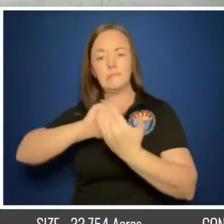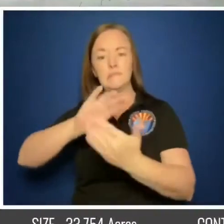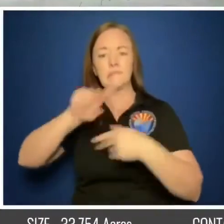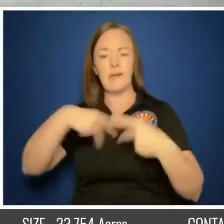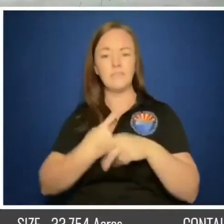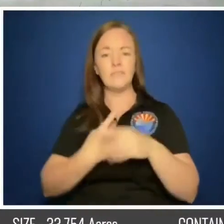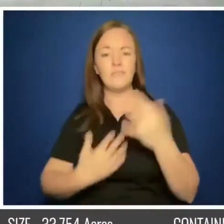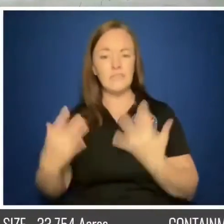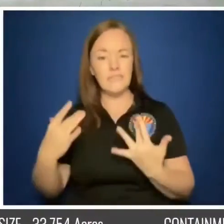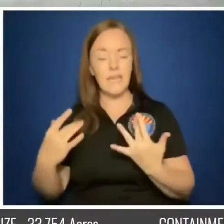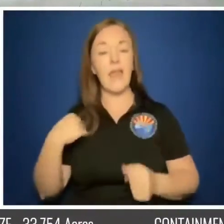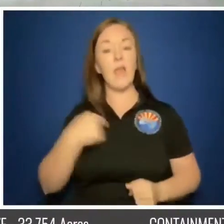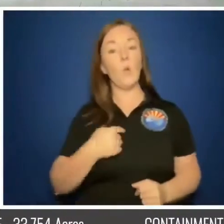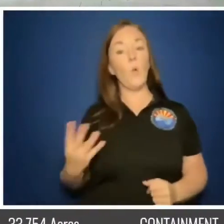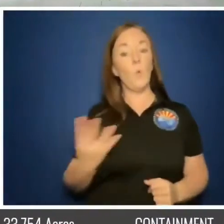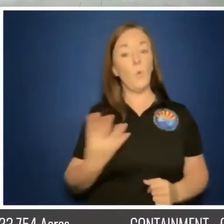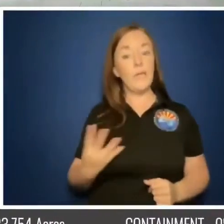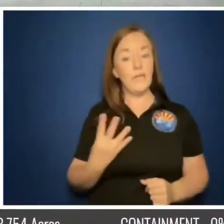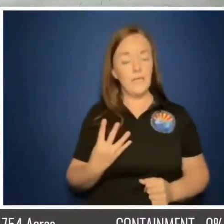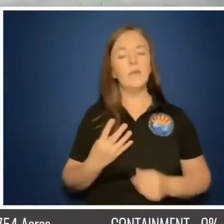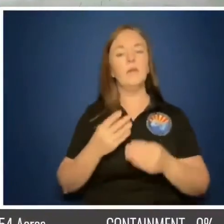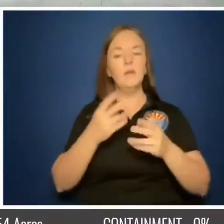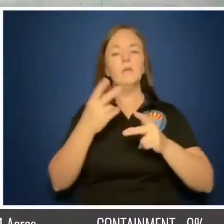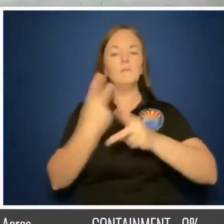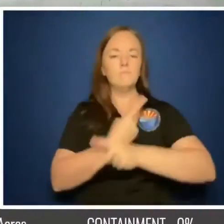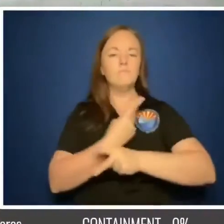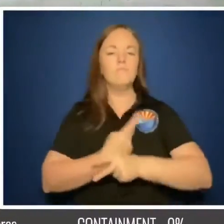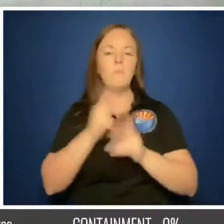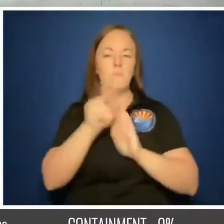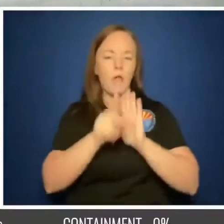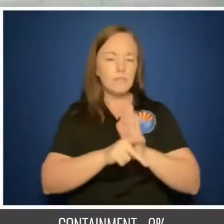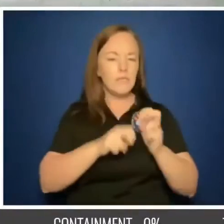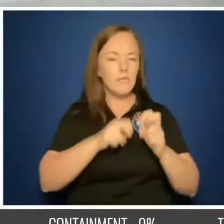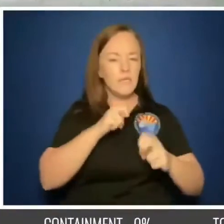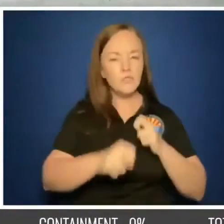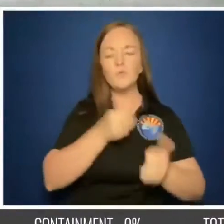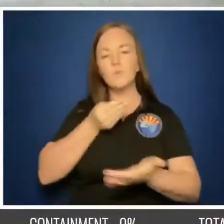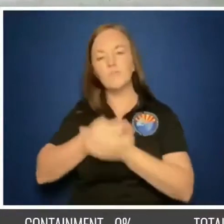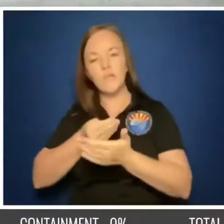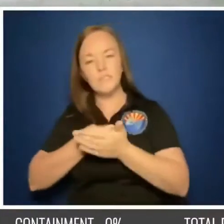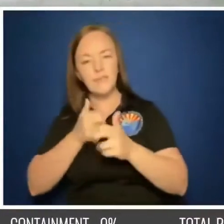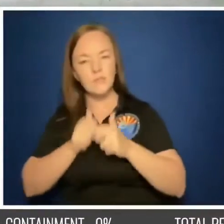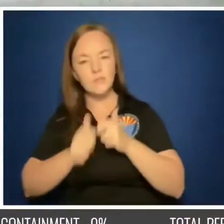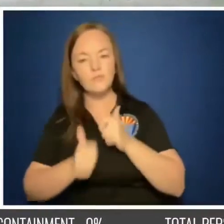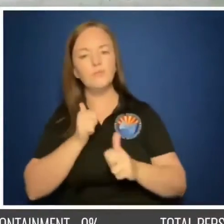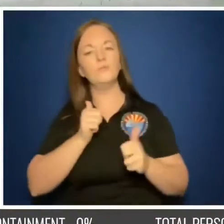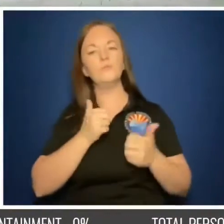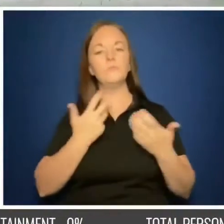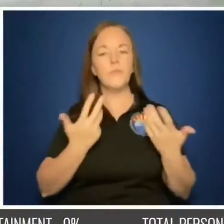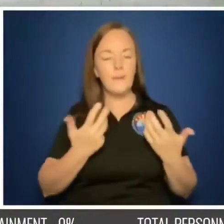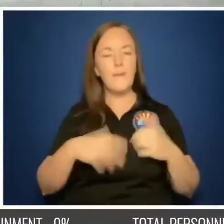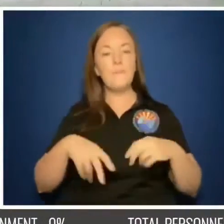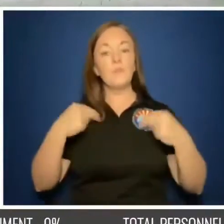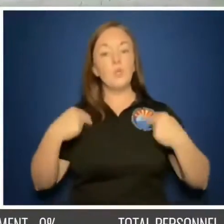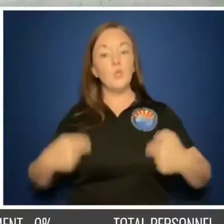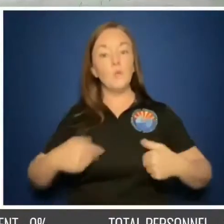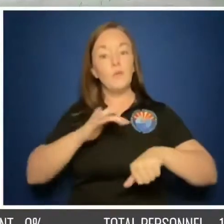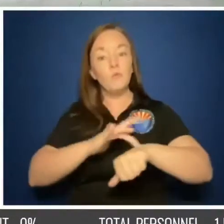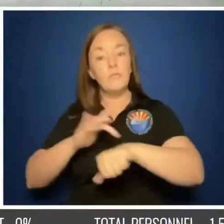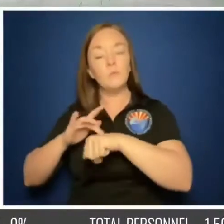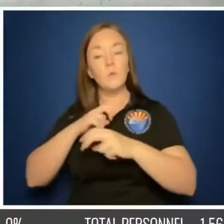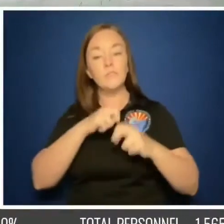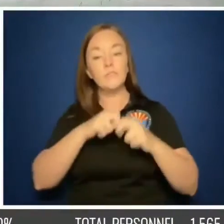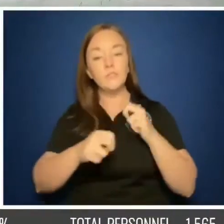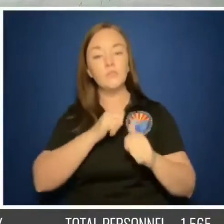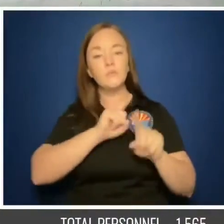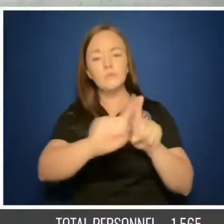we solve policy issues and solve funding issues and solve human resource issues and all the other things